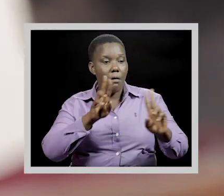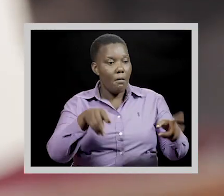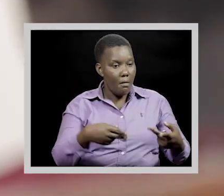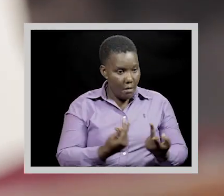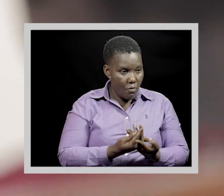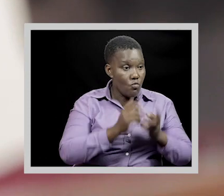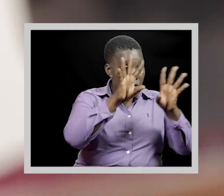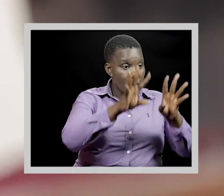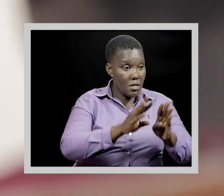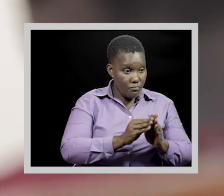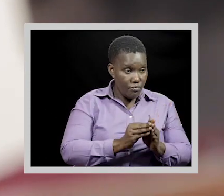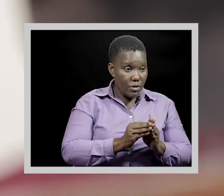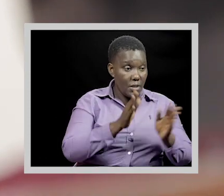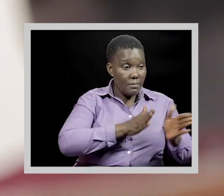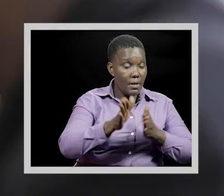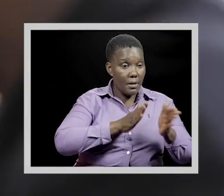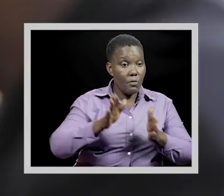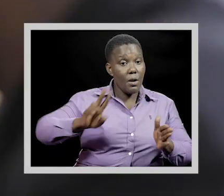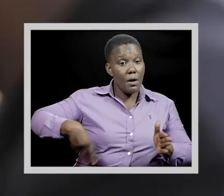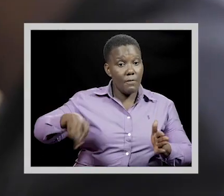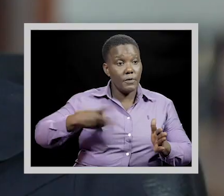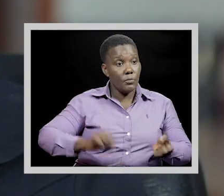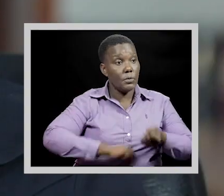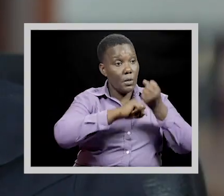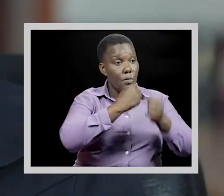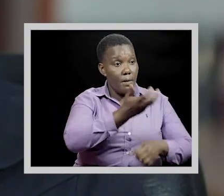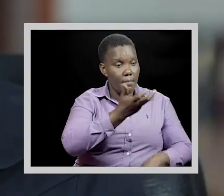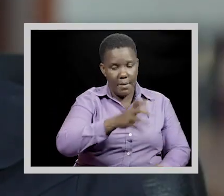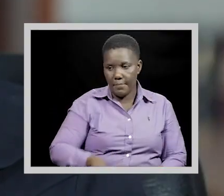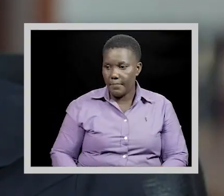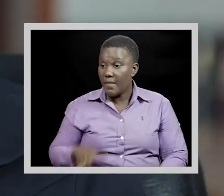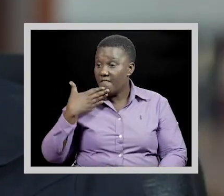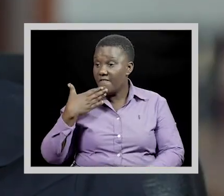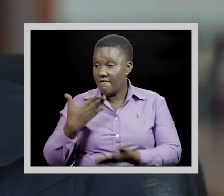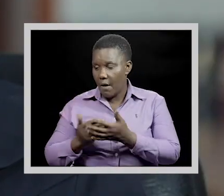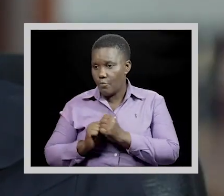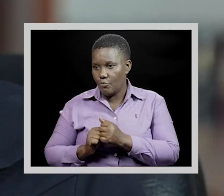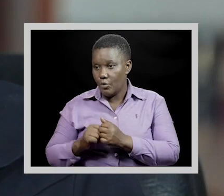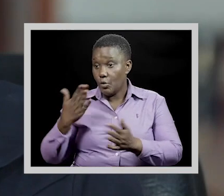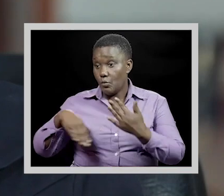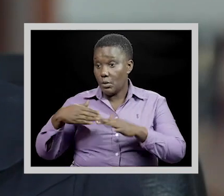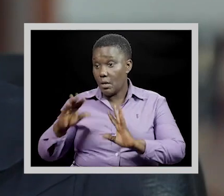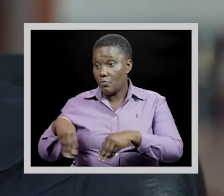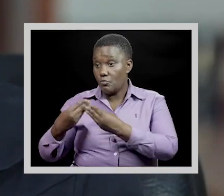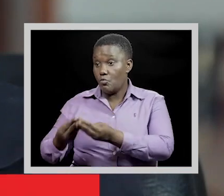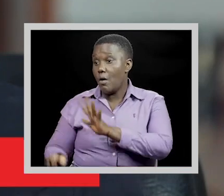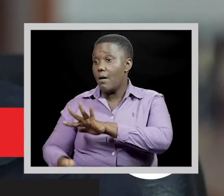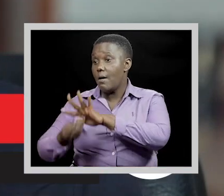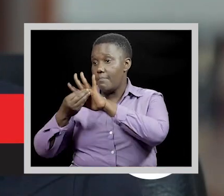report prepared by a social welfare officer. For example, when you consider